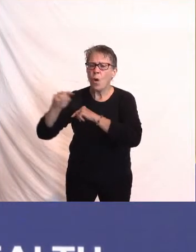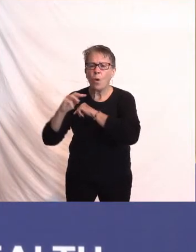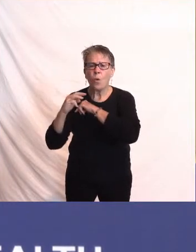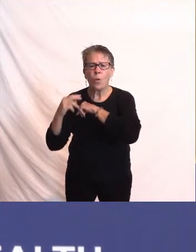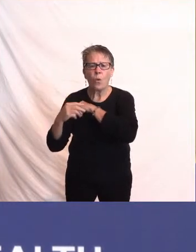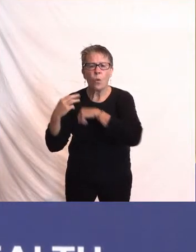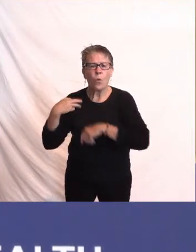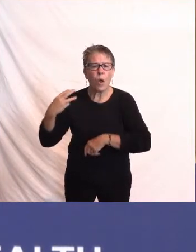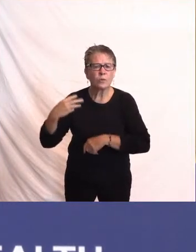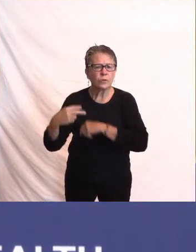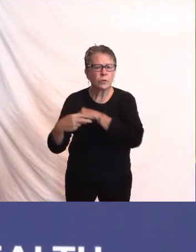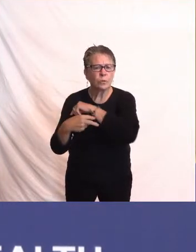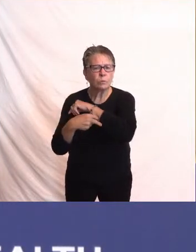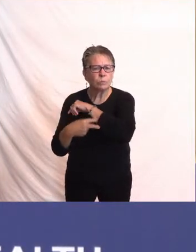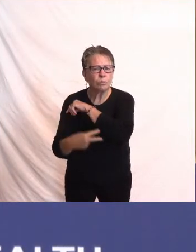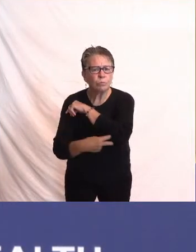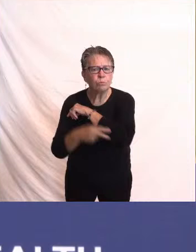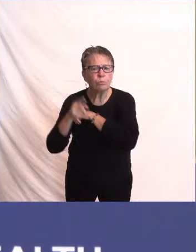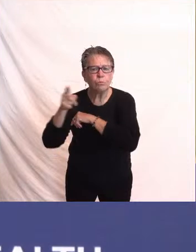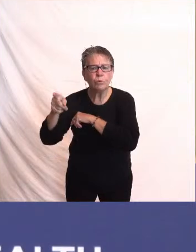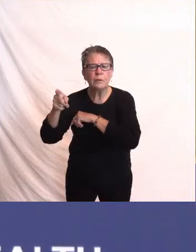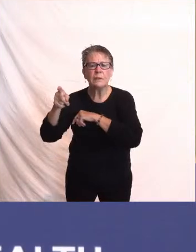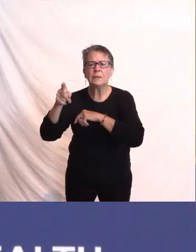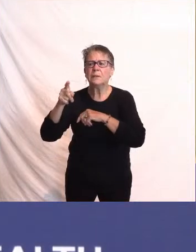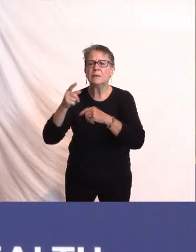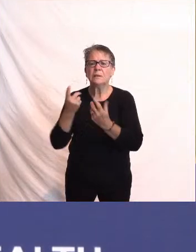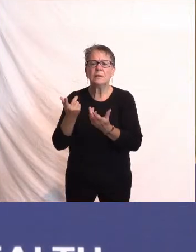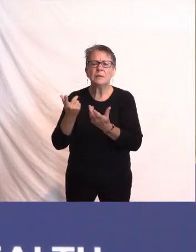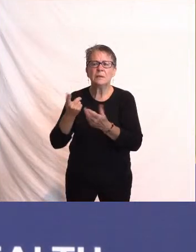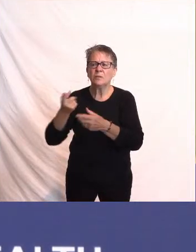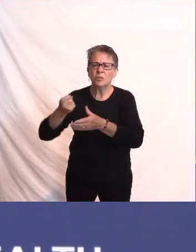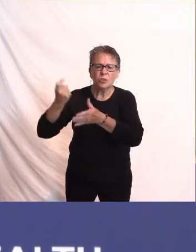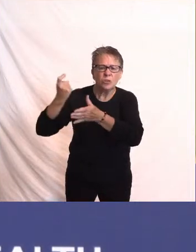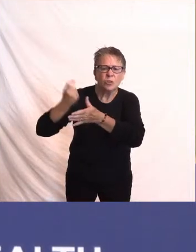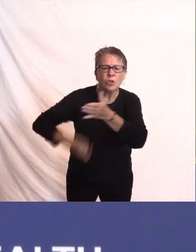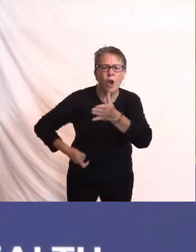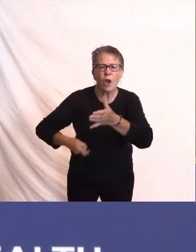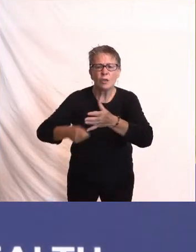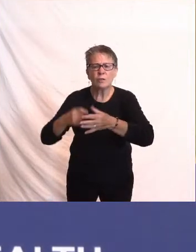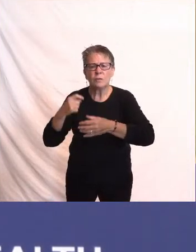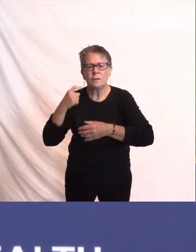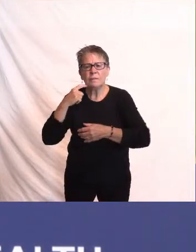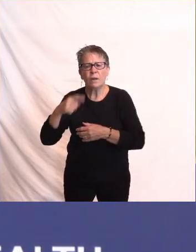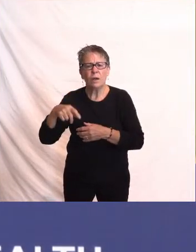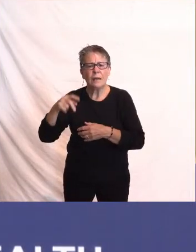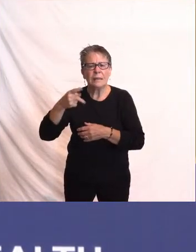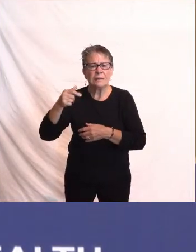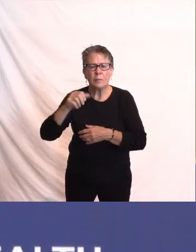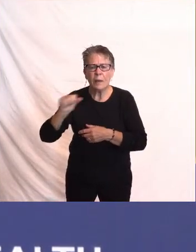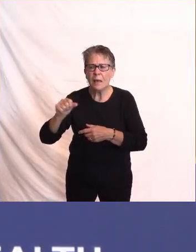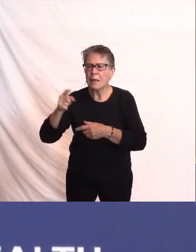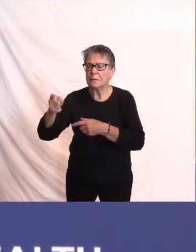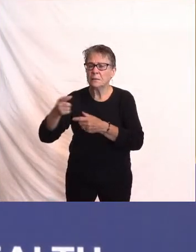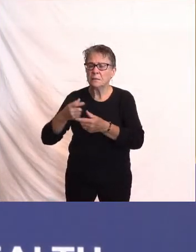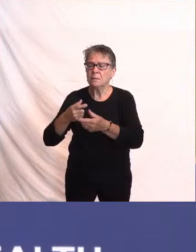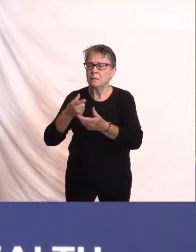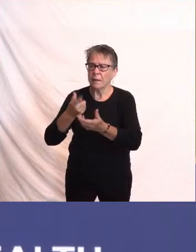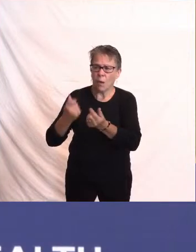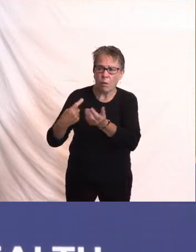tunnels. Secondly, that we have a meaningful seat at the table, and that if this is going to raise a significant amount of